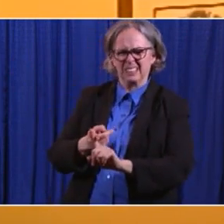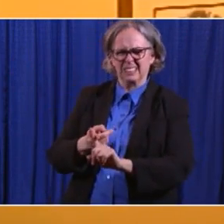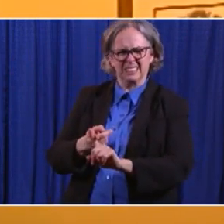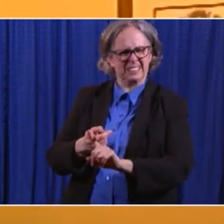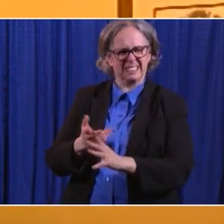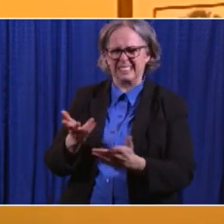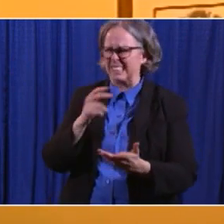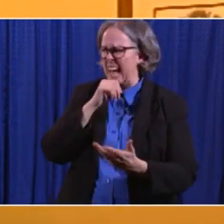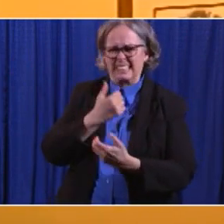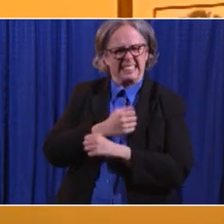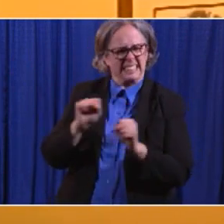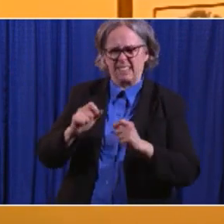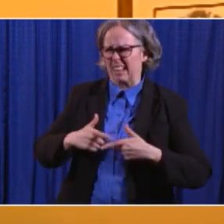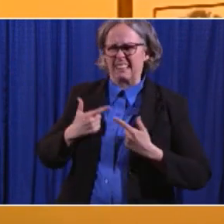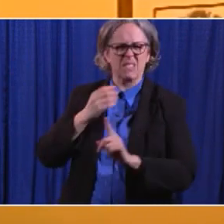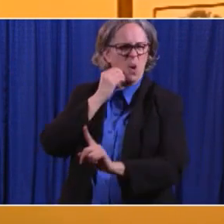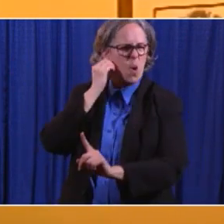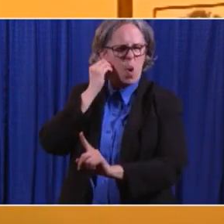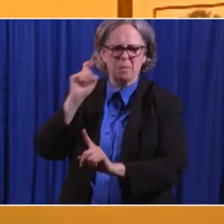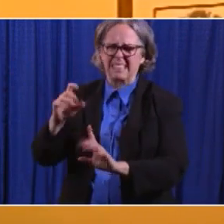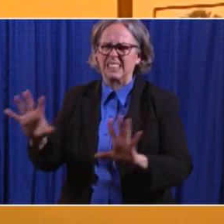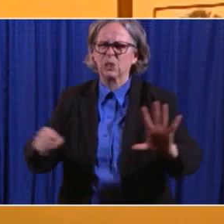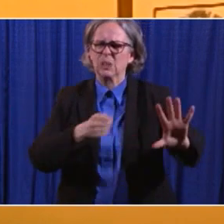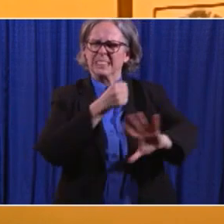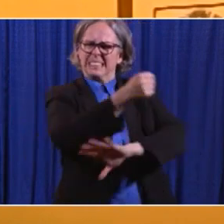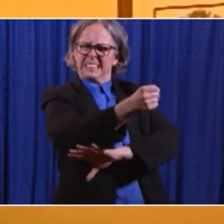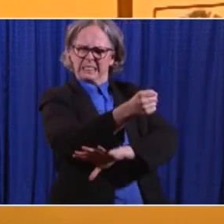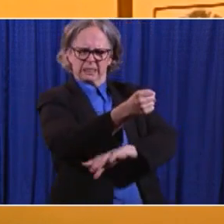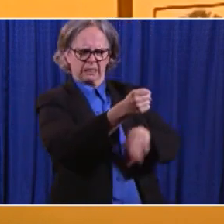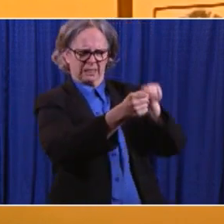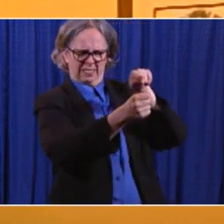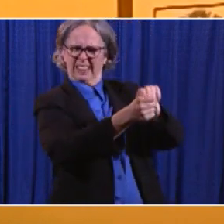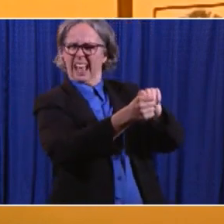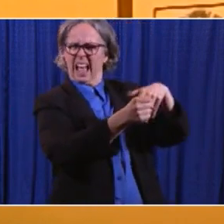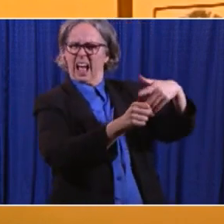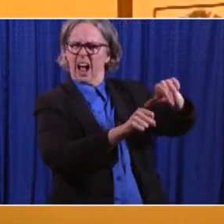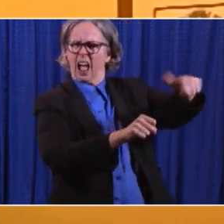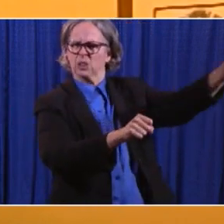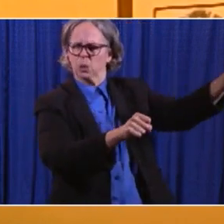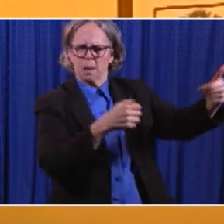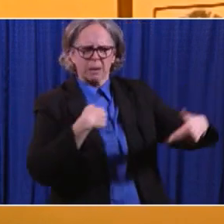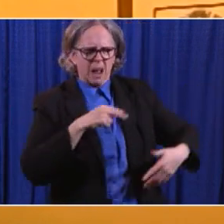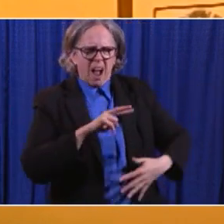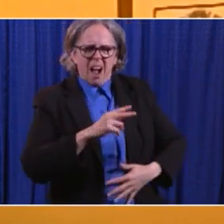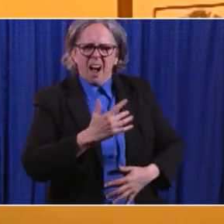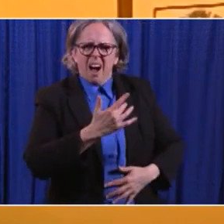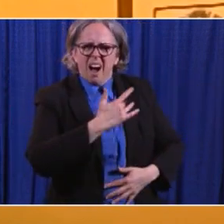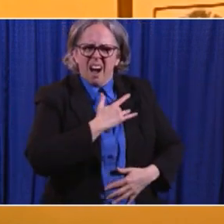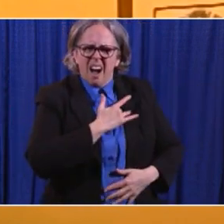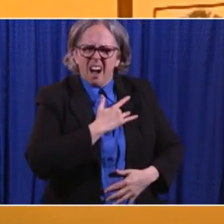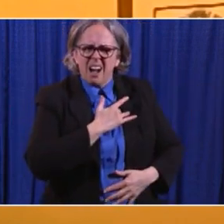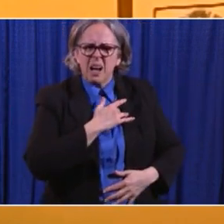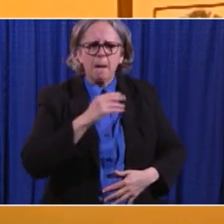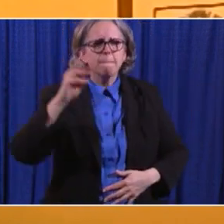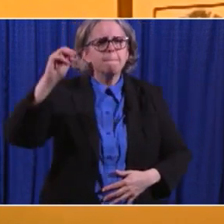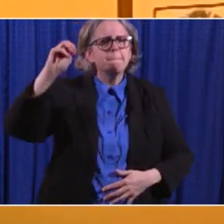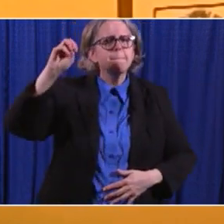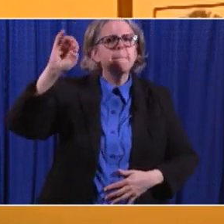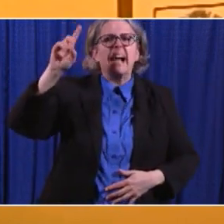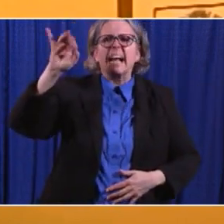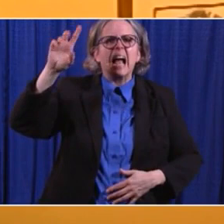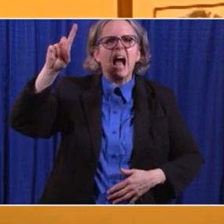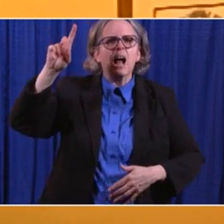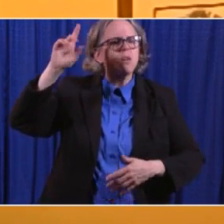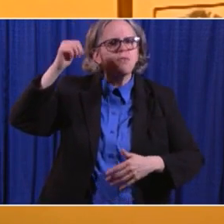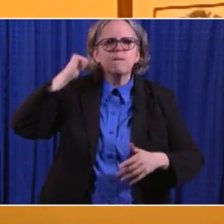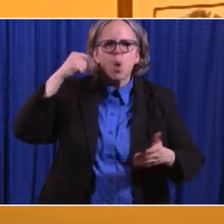out-of-home residential treatment. Andrew's Medicaid waiver wouldn't assist with that, neither would our family's private